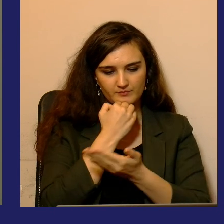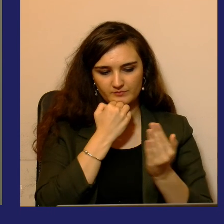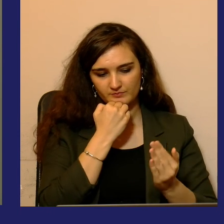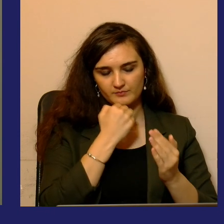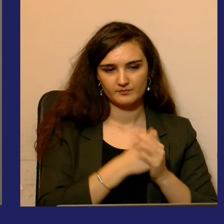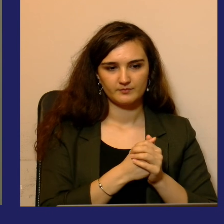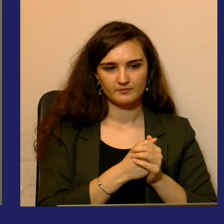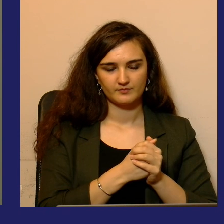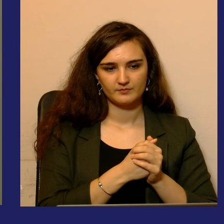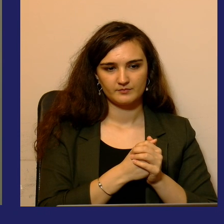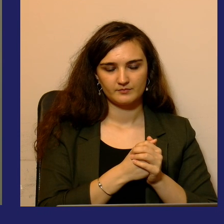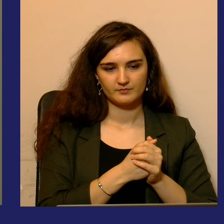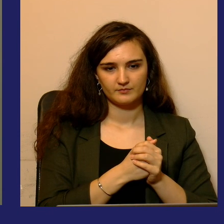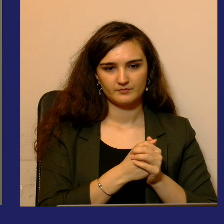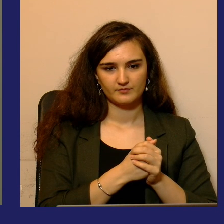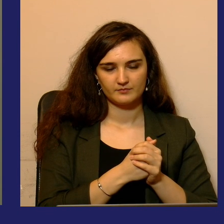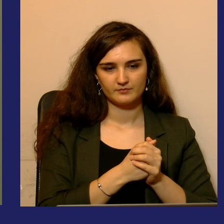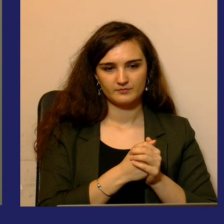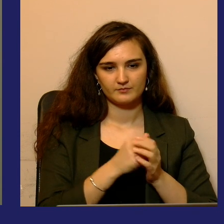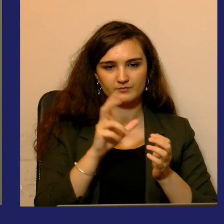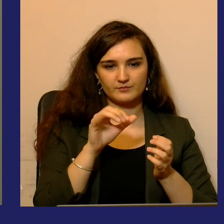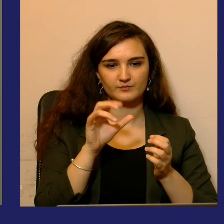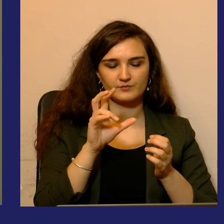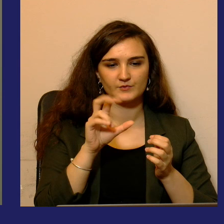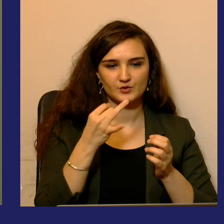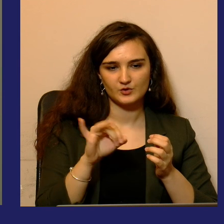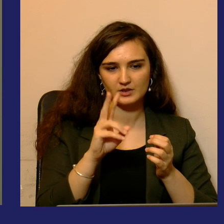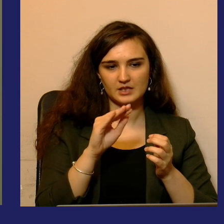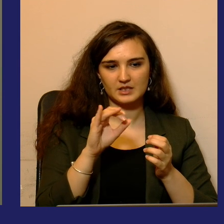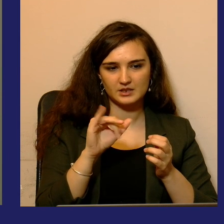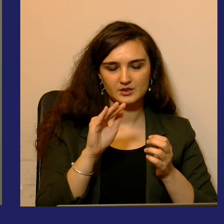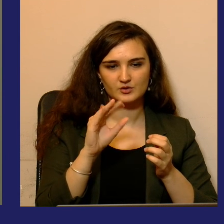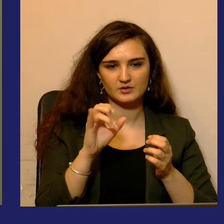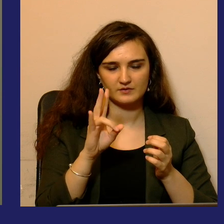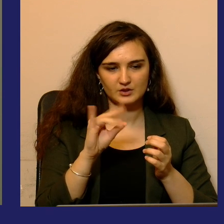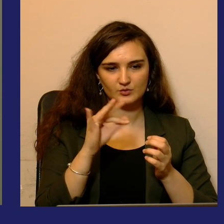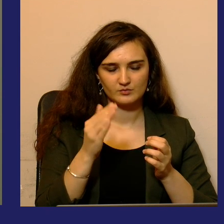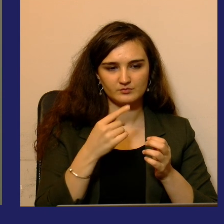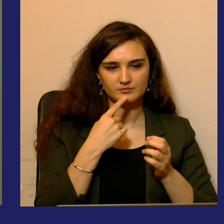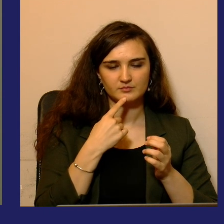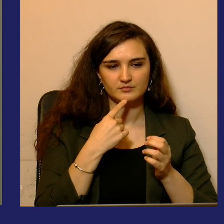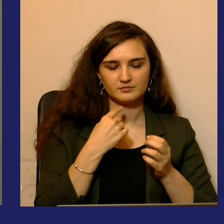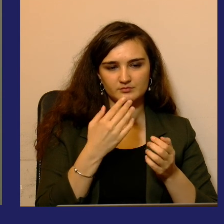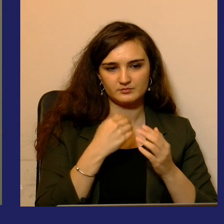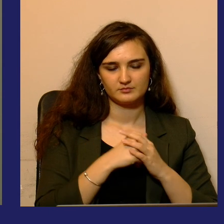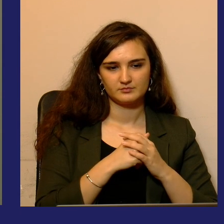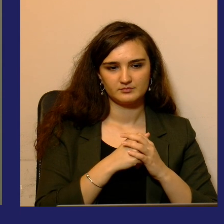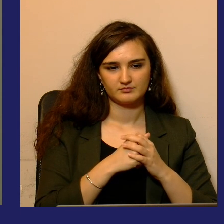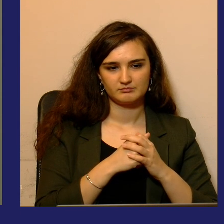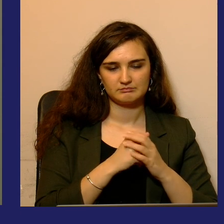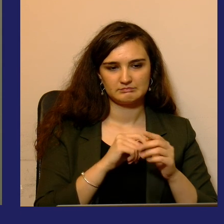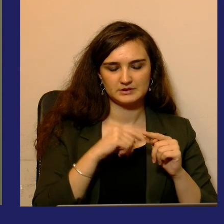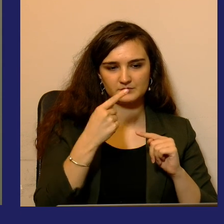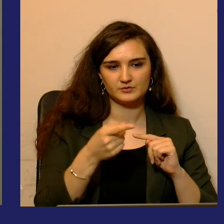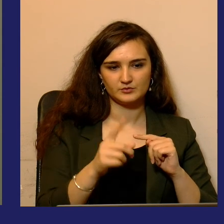and Catherine for joining us from overseas, and to my colleagues from Georgia, Bahushti and Nino. It was really, really